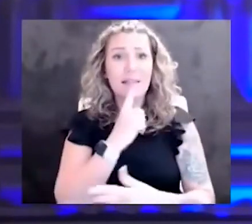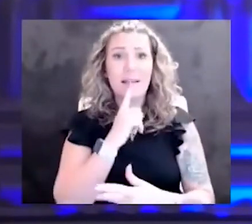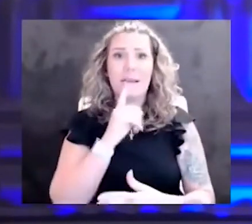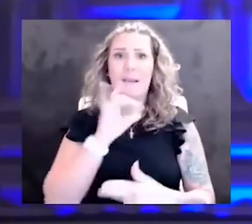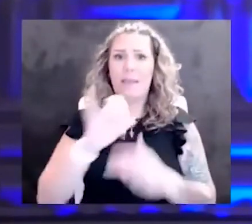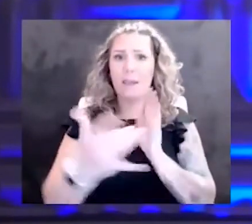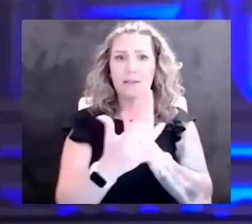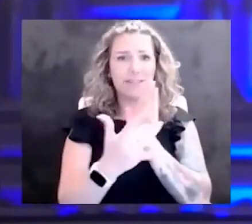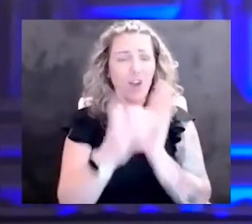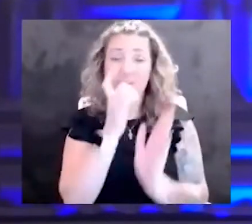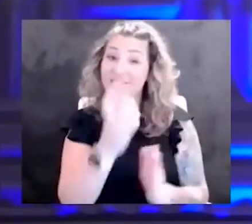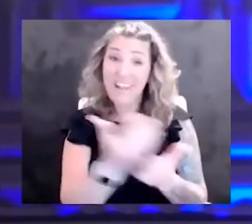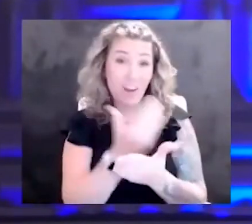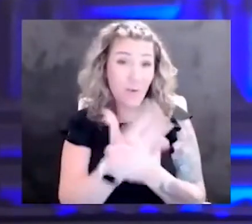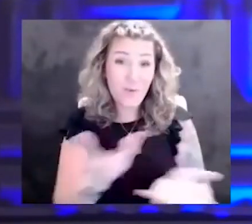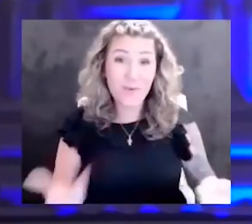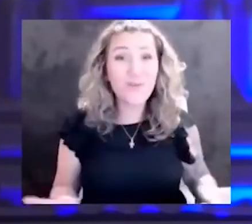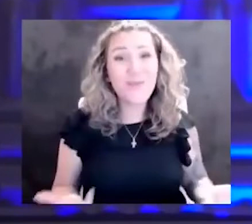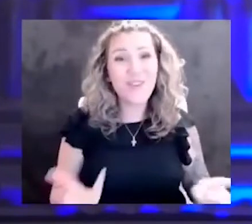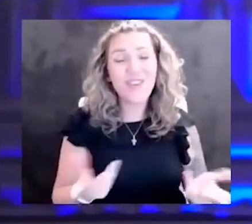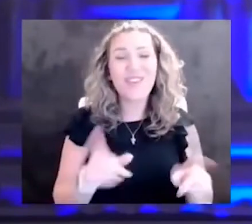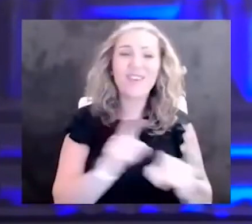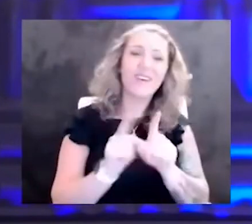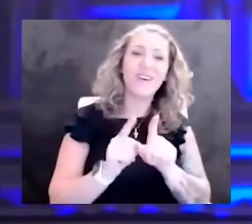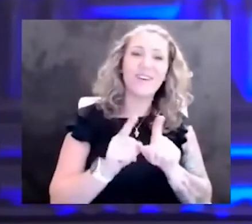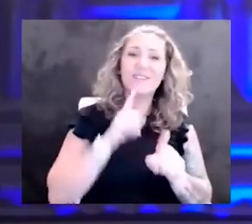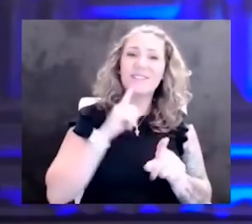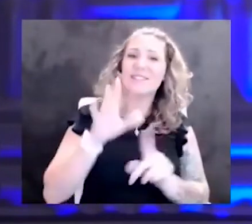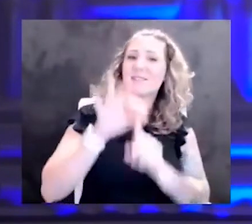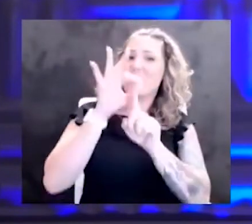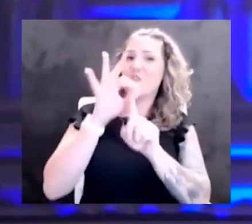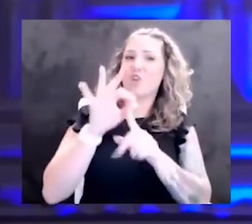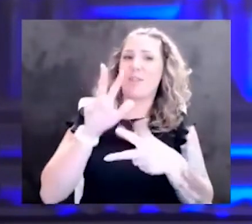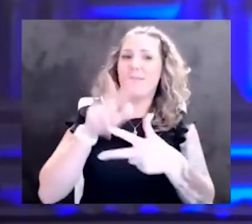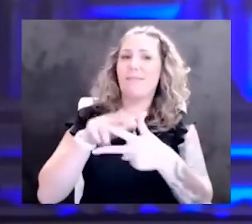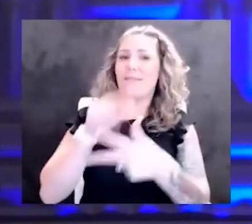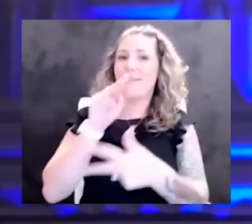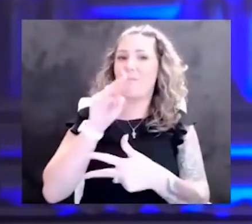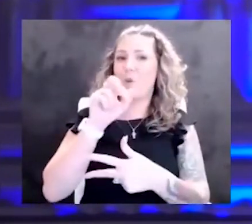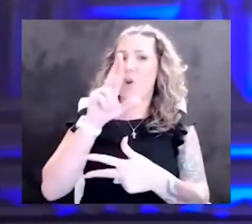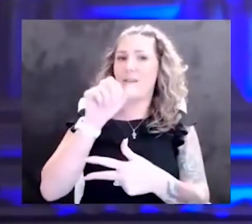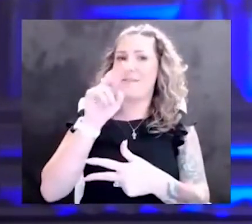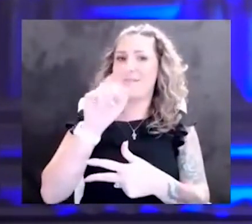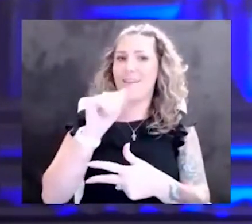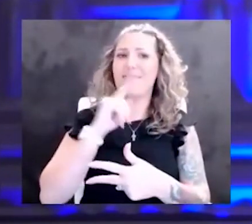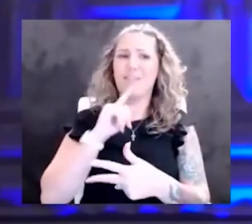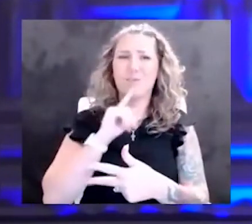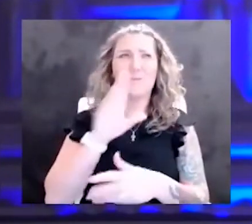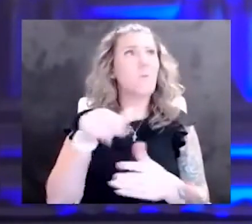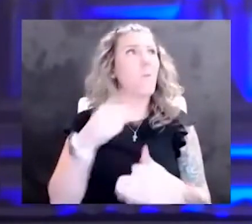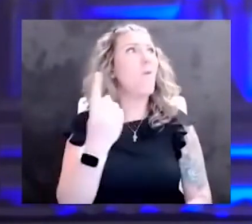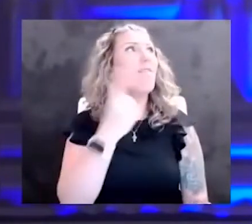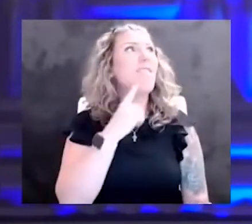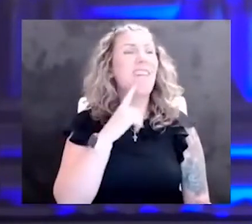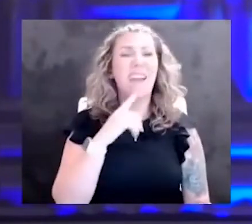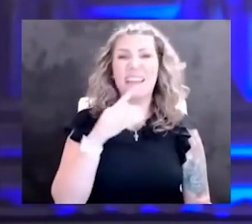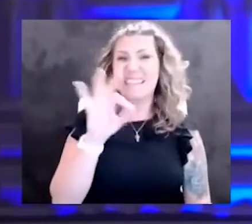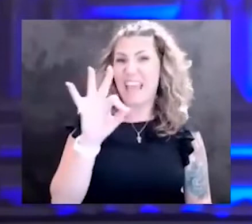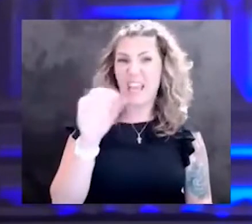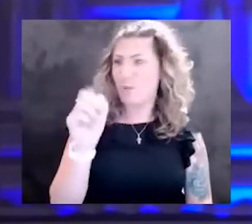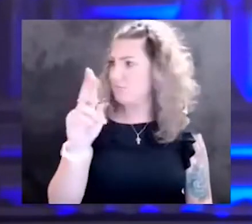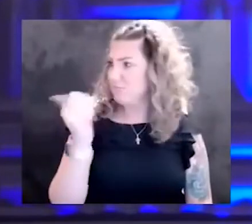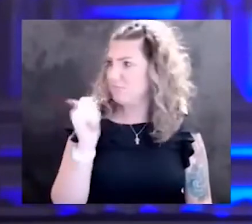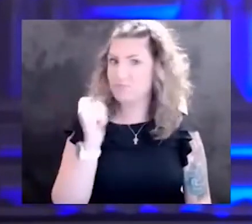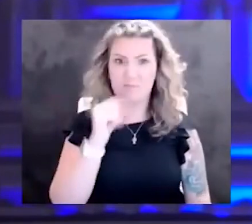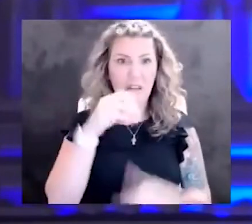new. Also, especially if we're talking about the mRNA vaccines, there's only 9 or 10 components in that vaccine itself, no